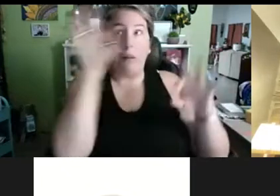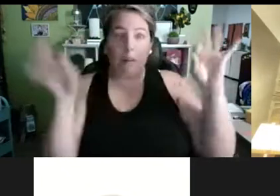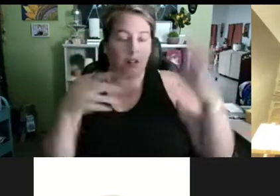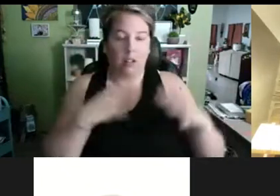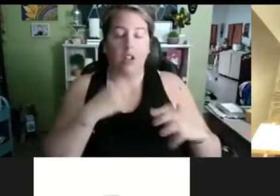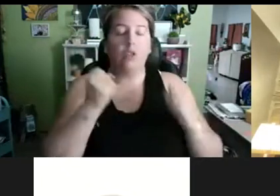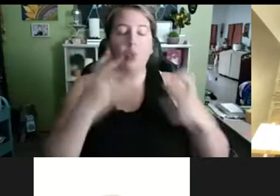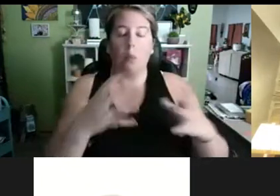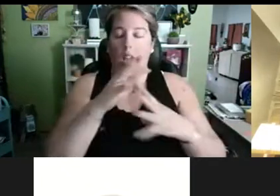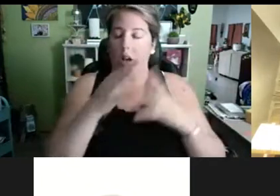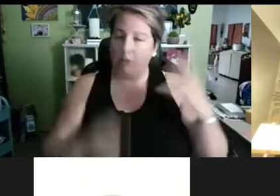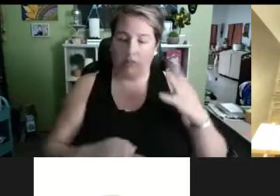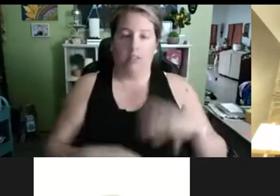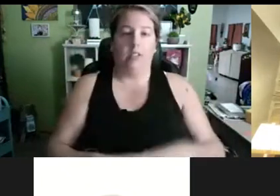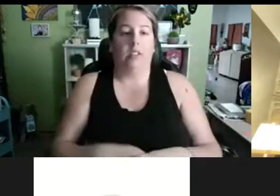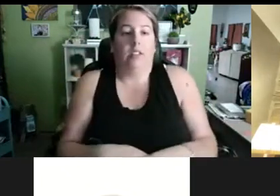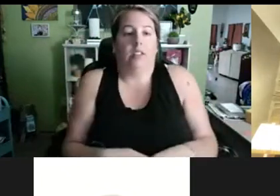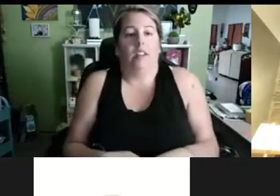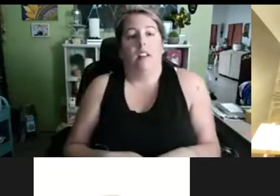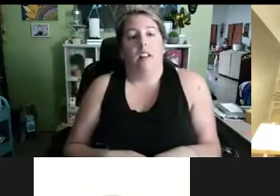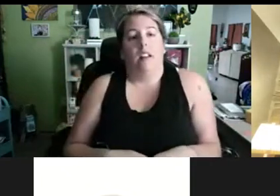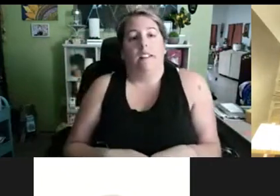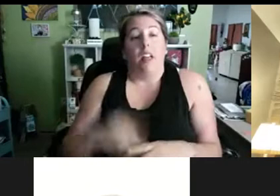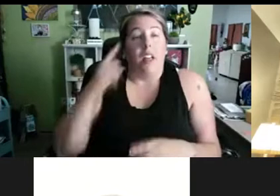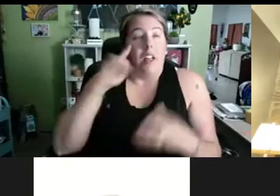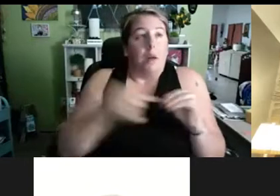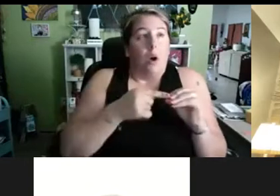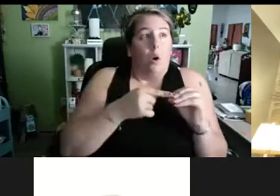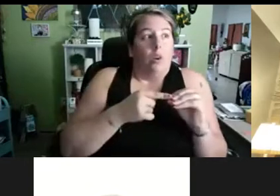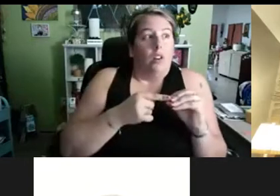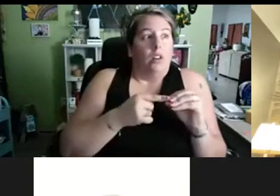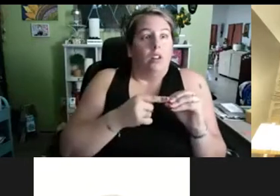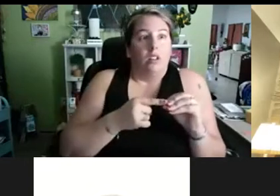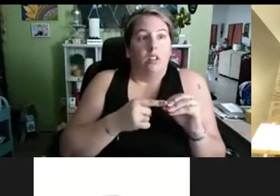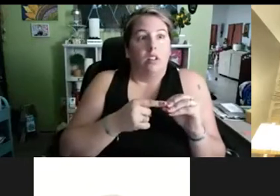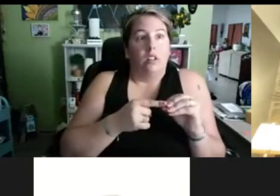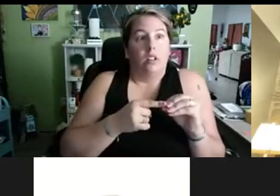options that you can play around with. Think about this as a fundraiser.